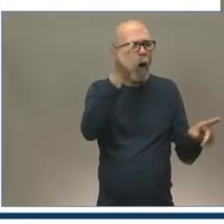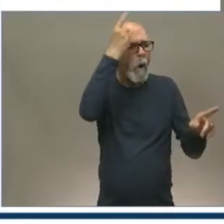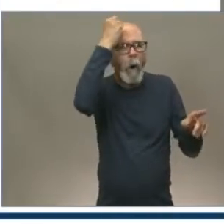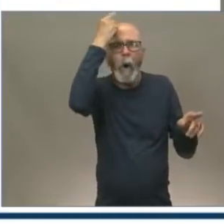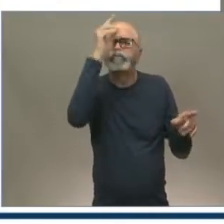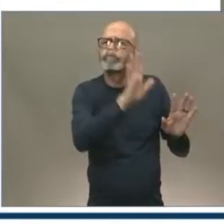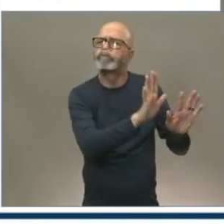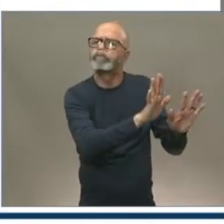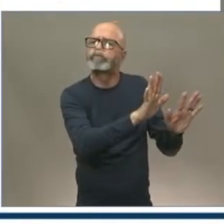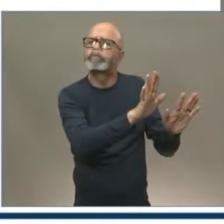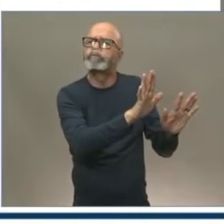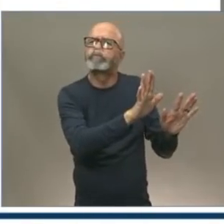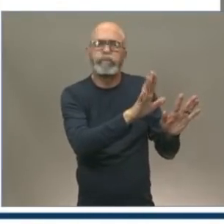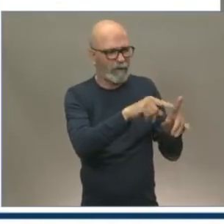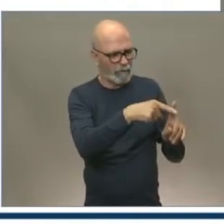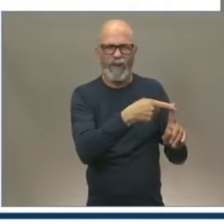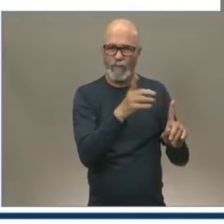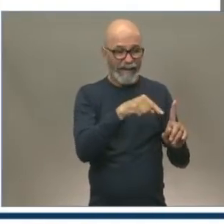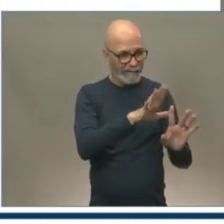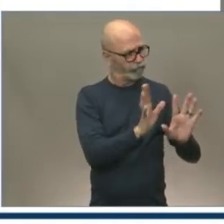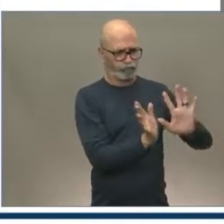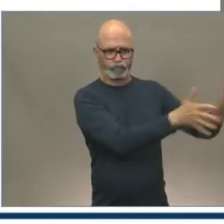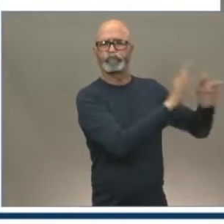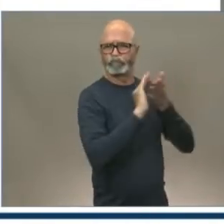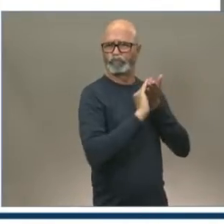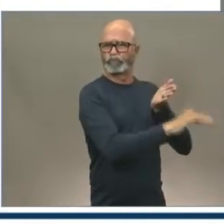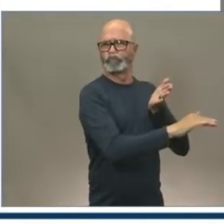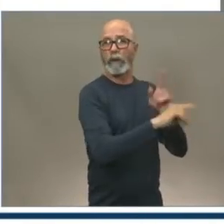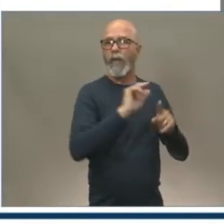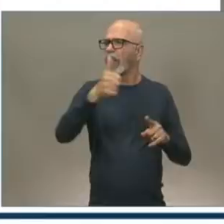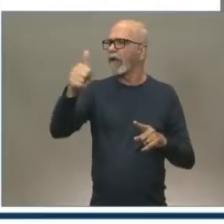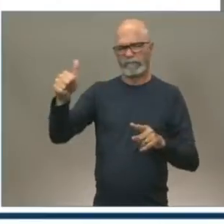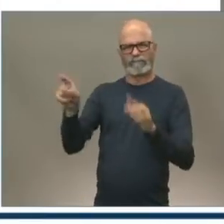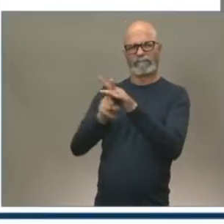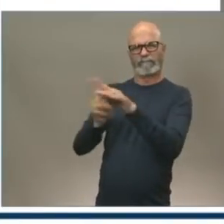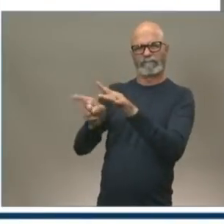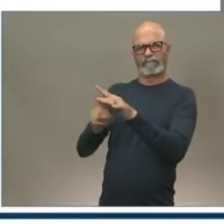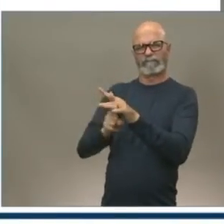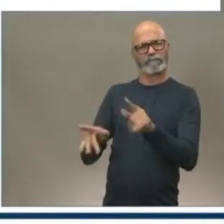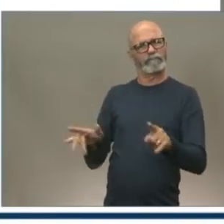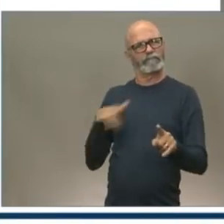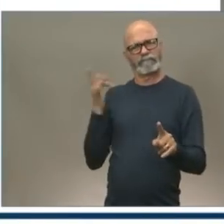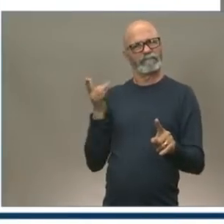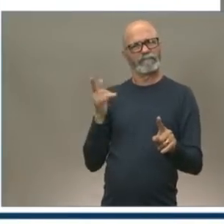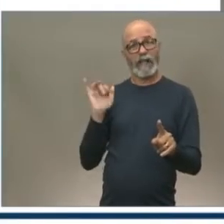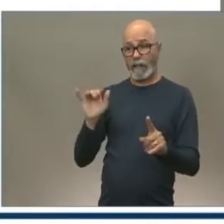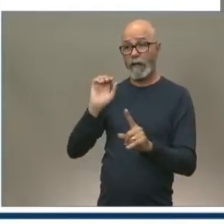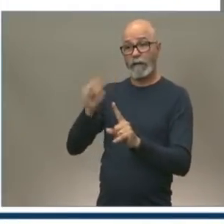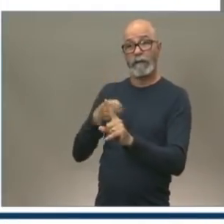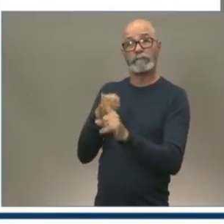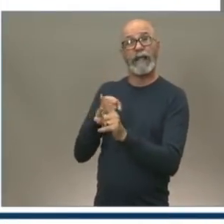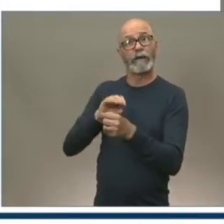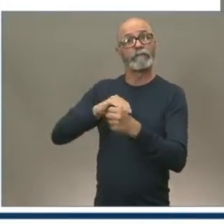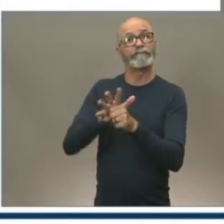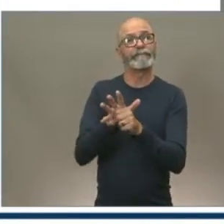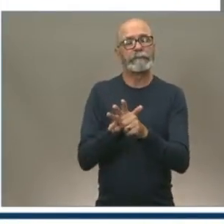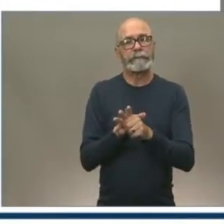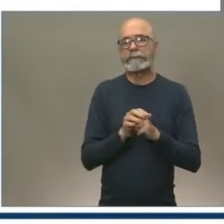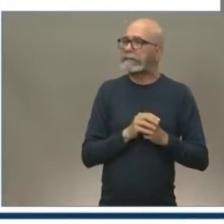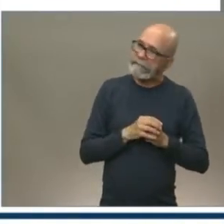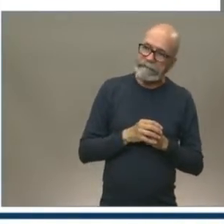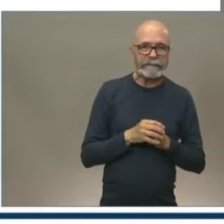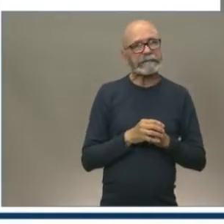the impact that these travel cases are having on Nova Scotia's epidemiology, we are taking a significant step to tighten our